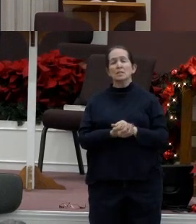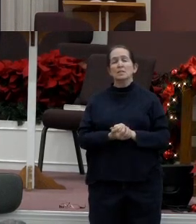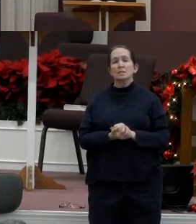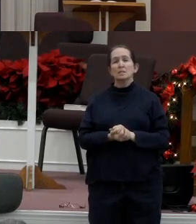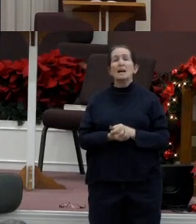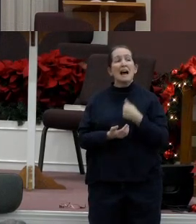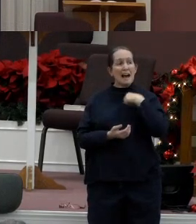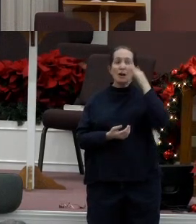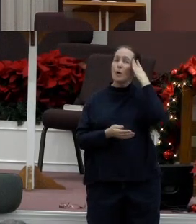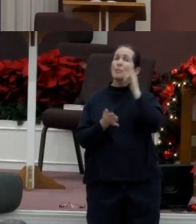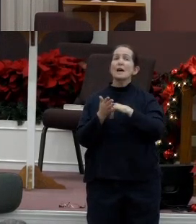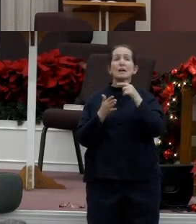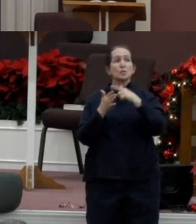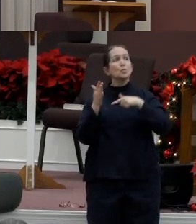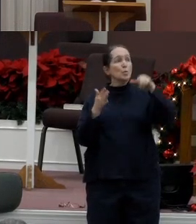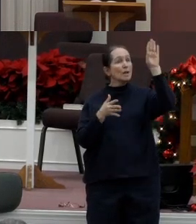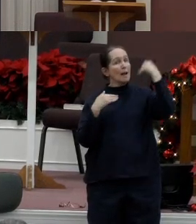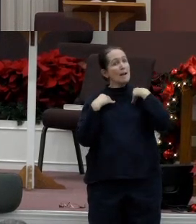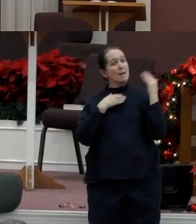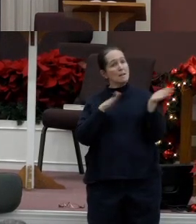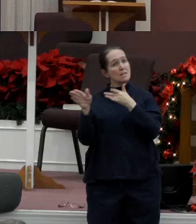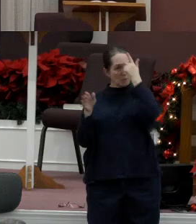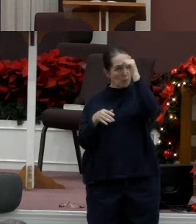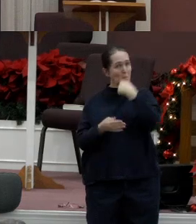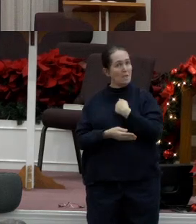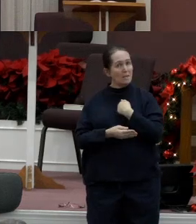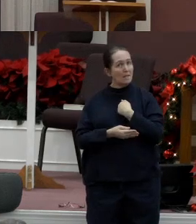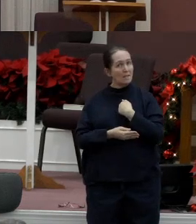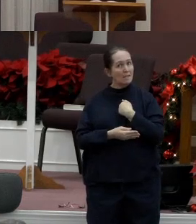I know that that's what God has for me.